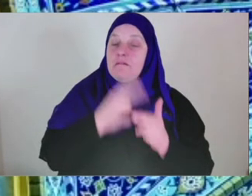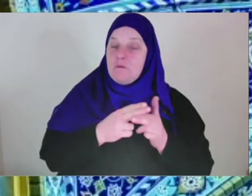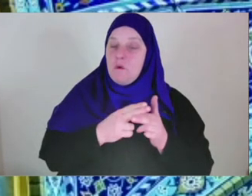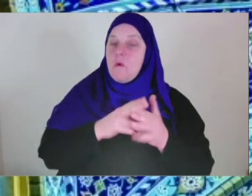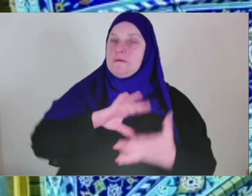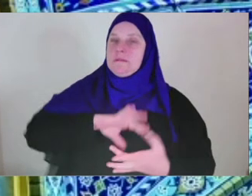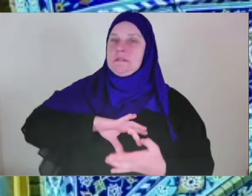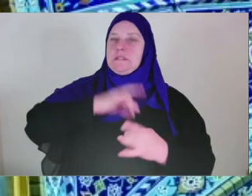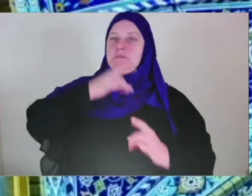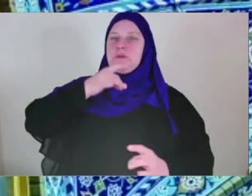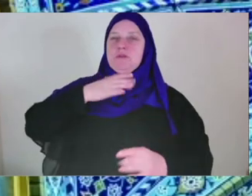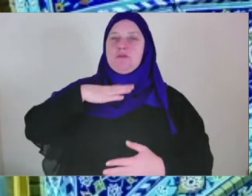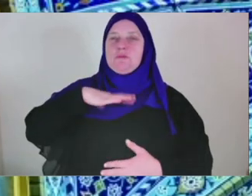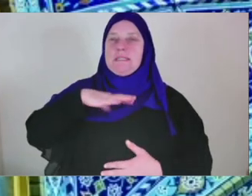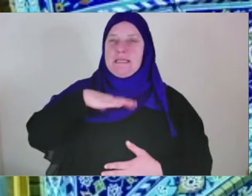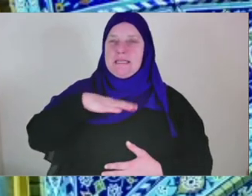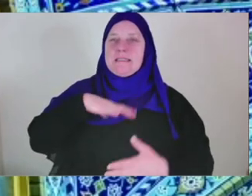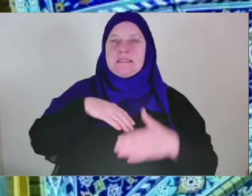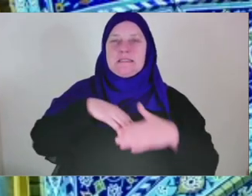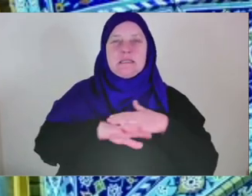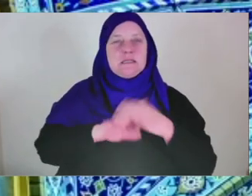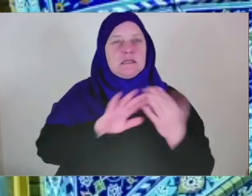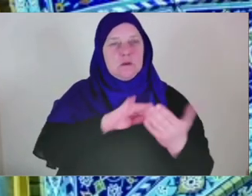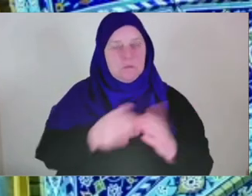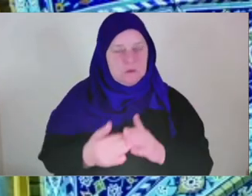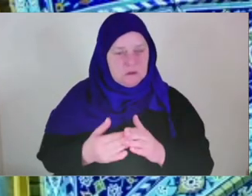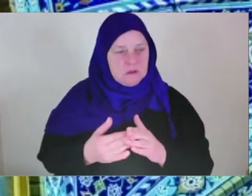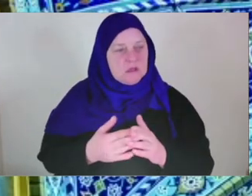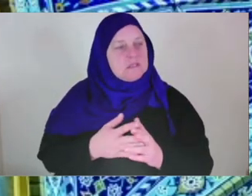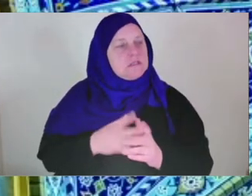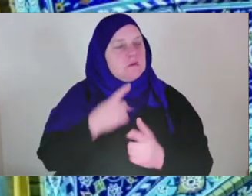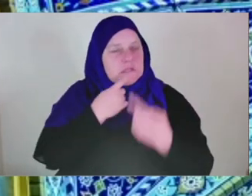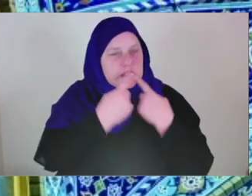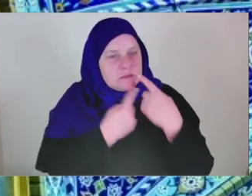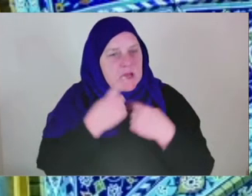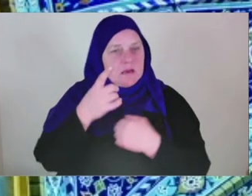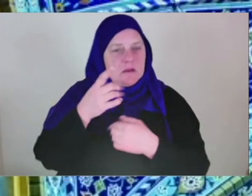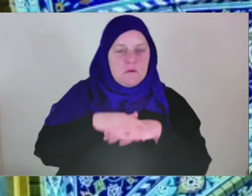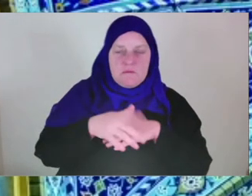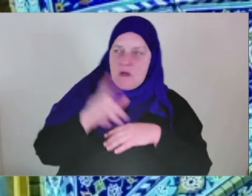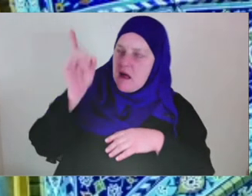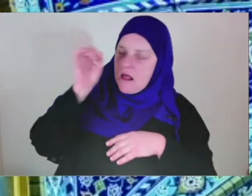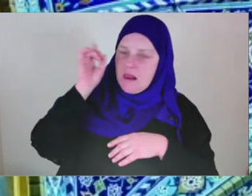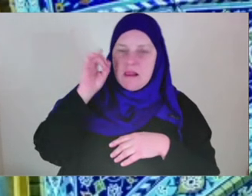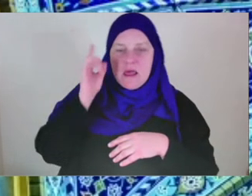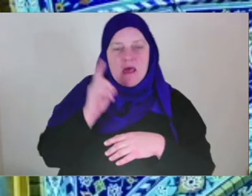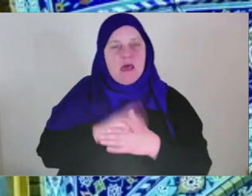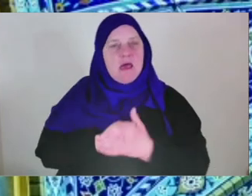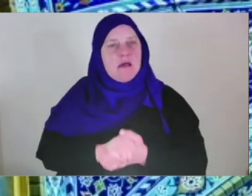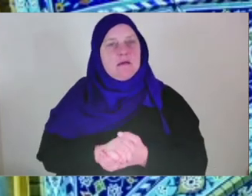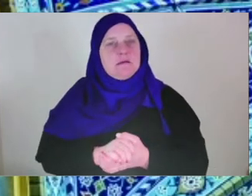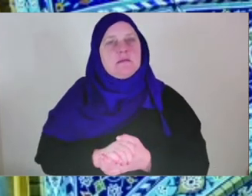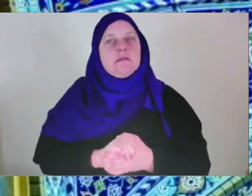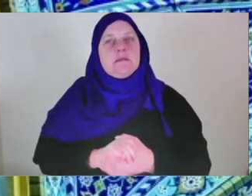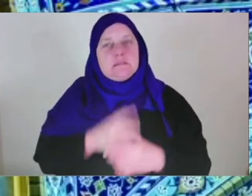of Islam, preaching, teaching, educating the community, and all these things. The notion behind collection of khums and